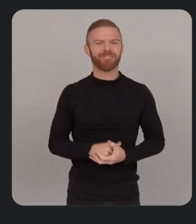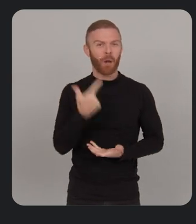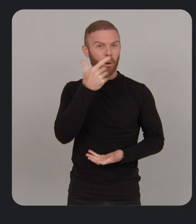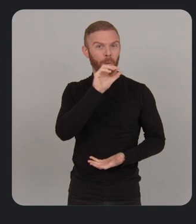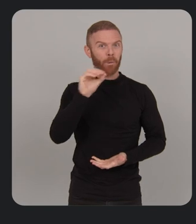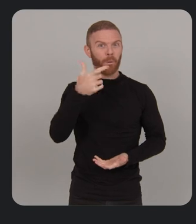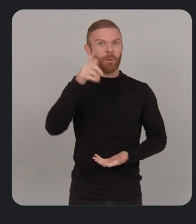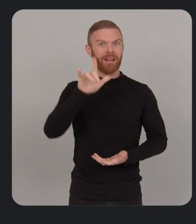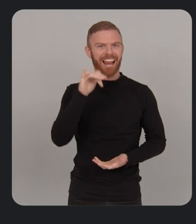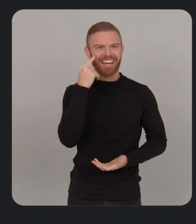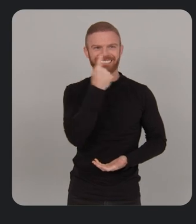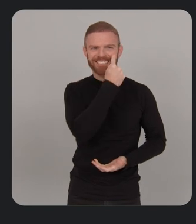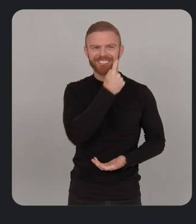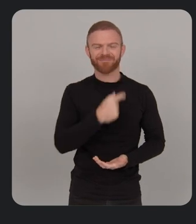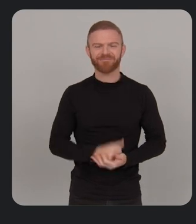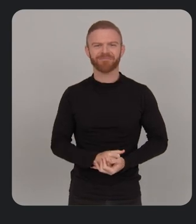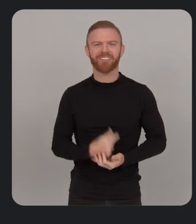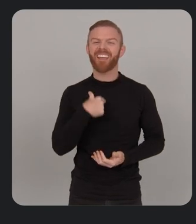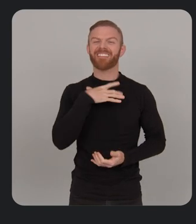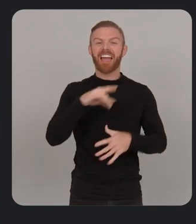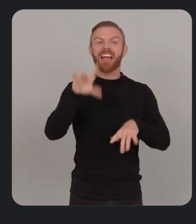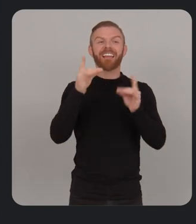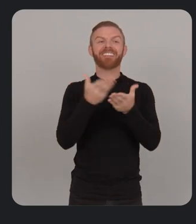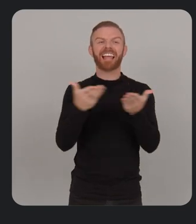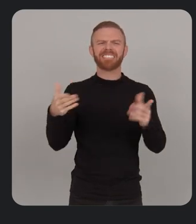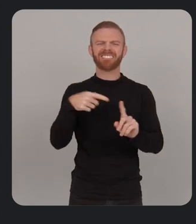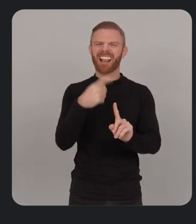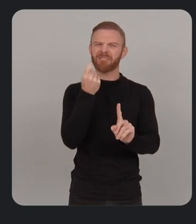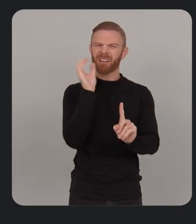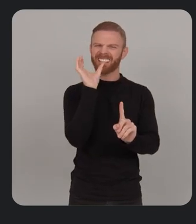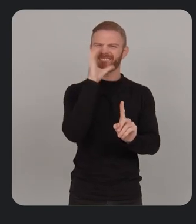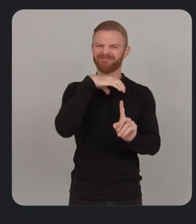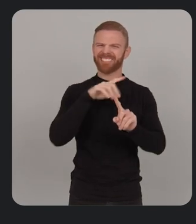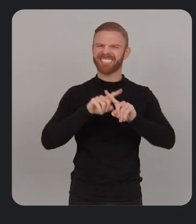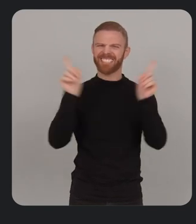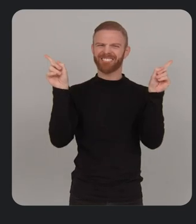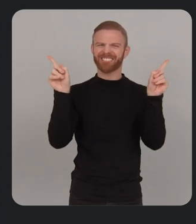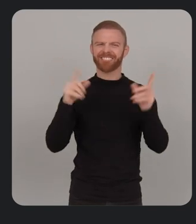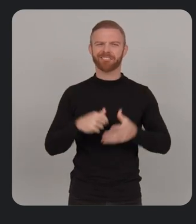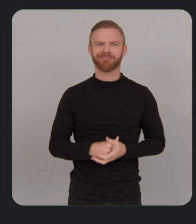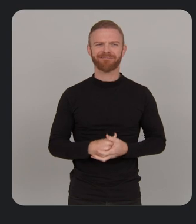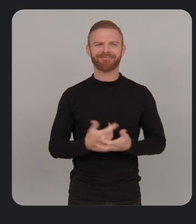Google-ly eyes. I like to find objects that are a little unusual.